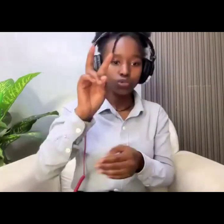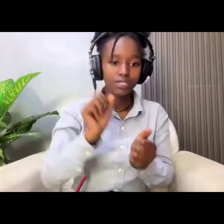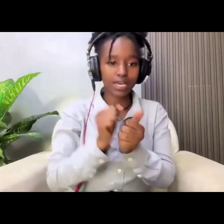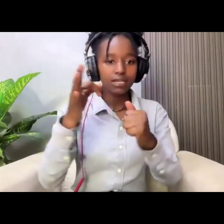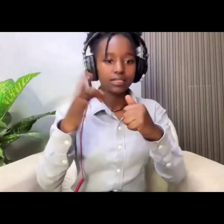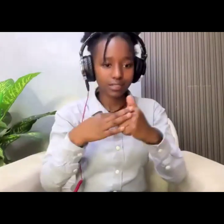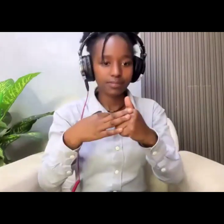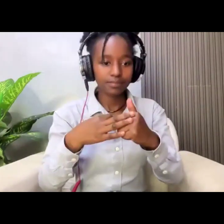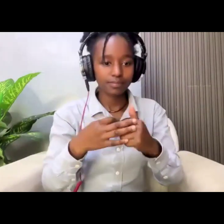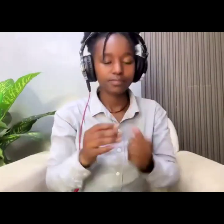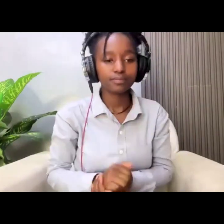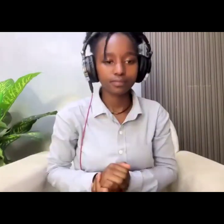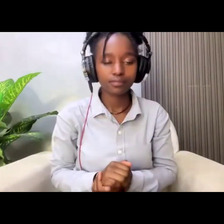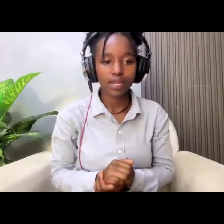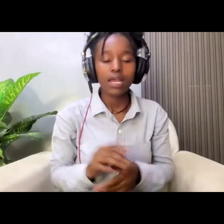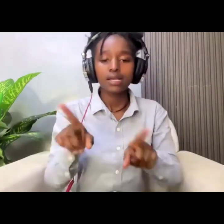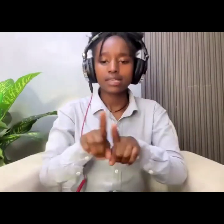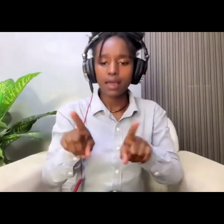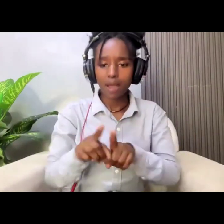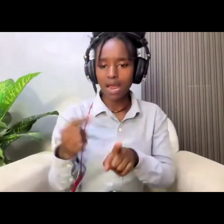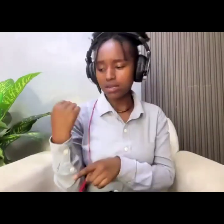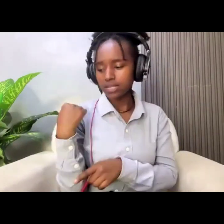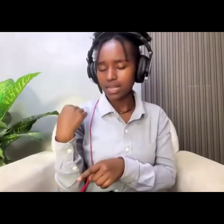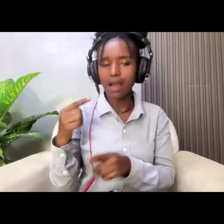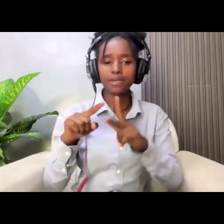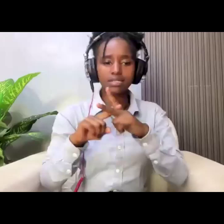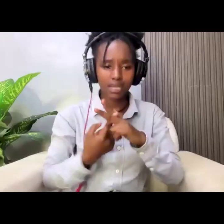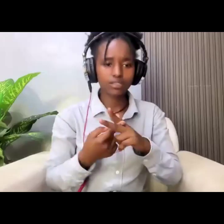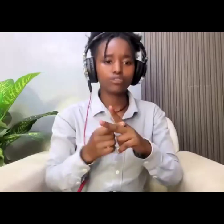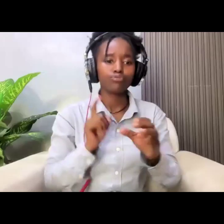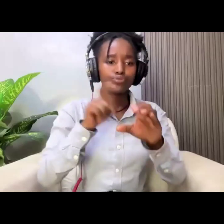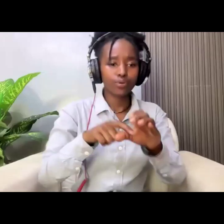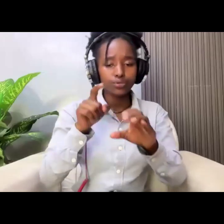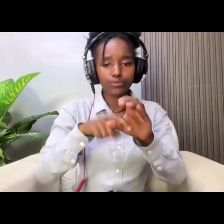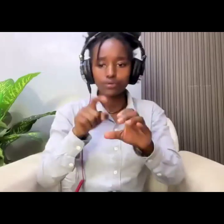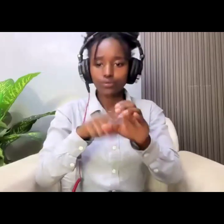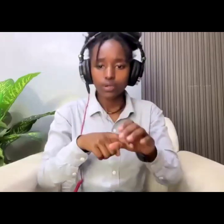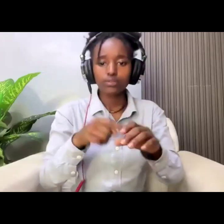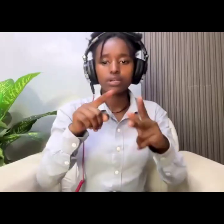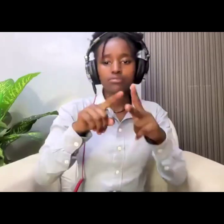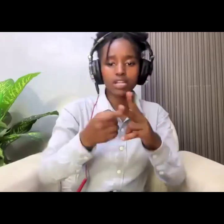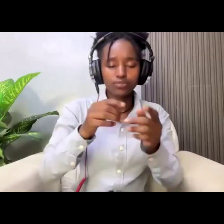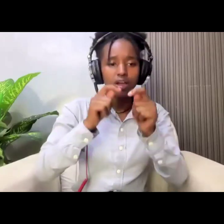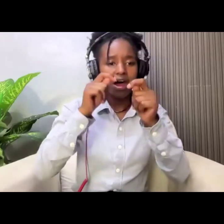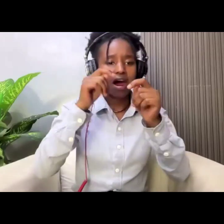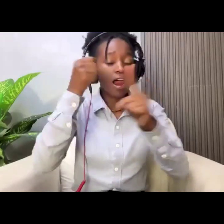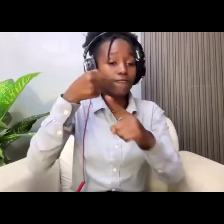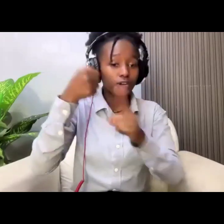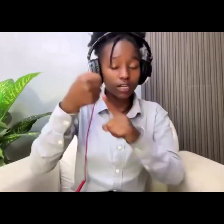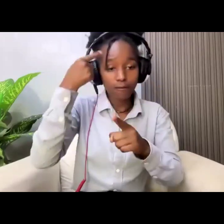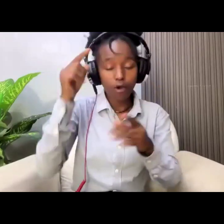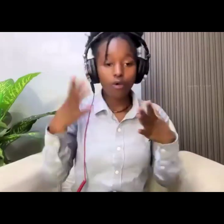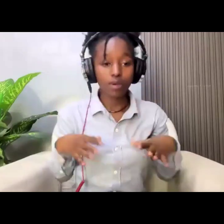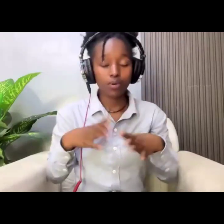recently taken up the opportunity or the advocates to advocate for people